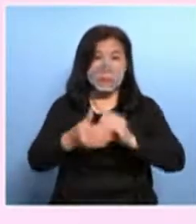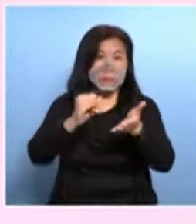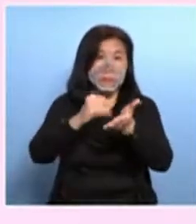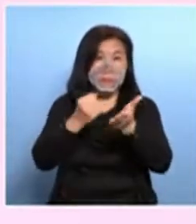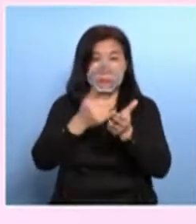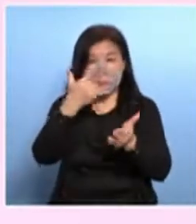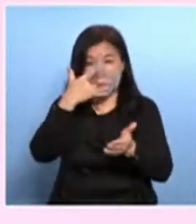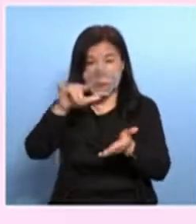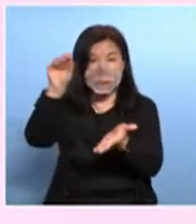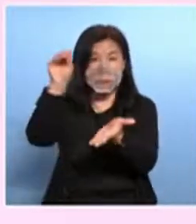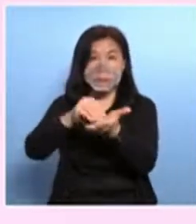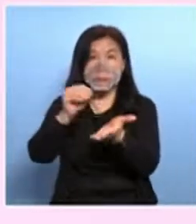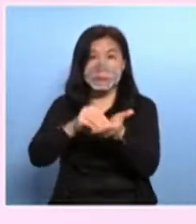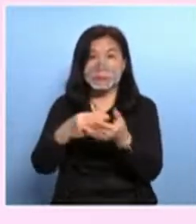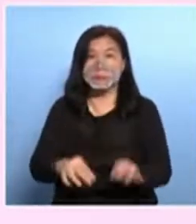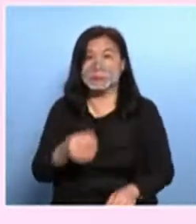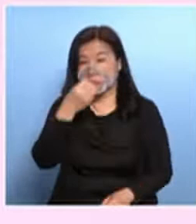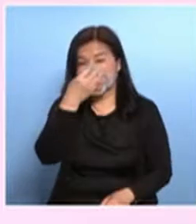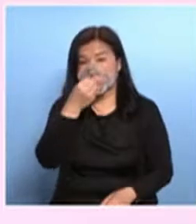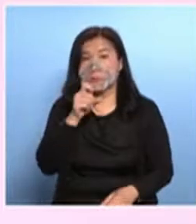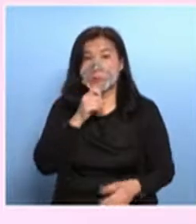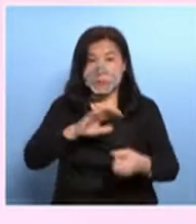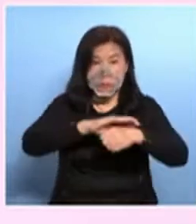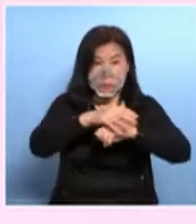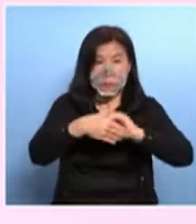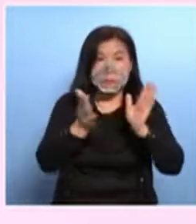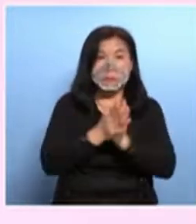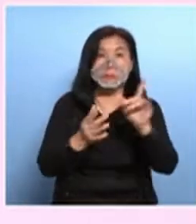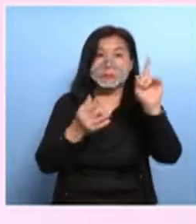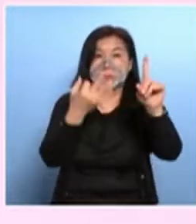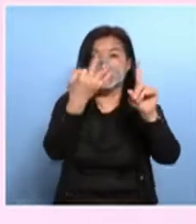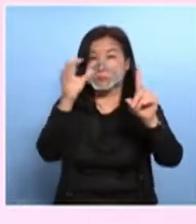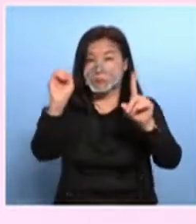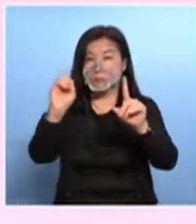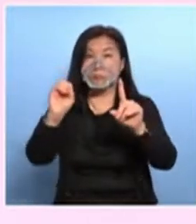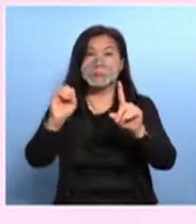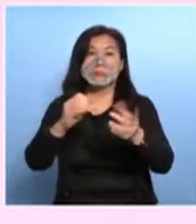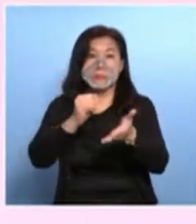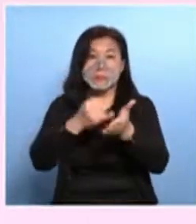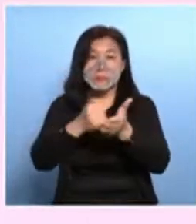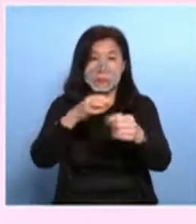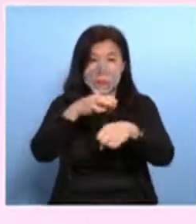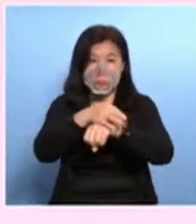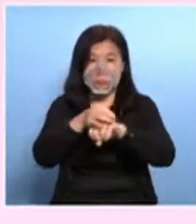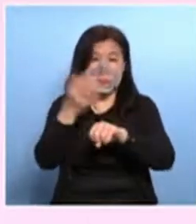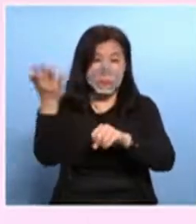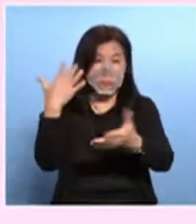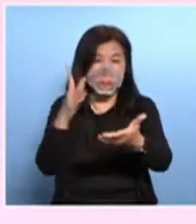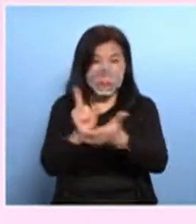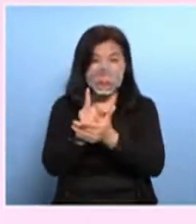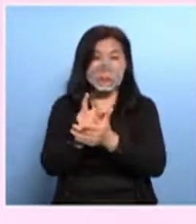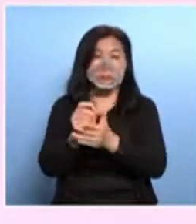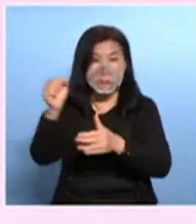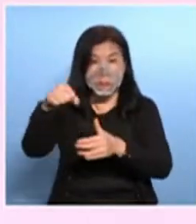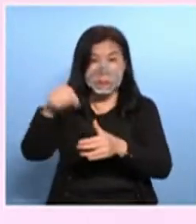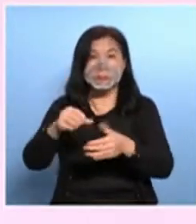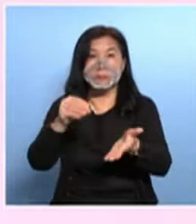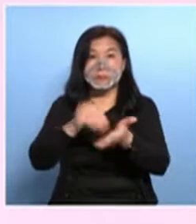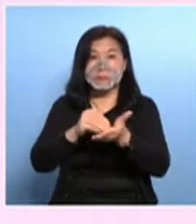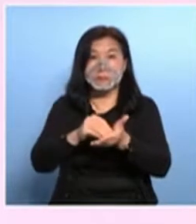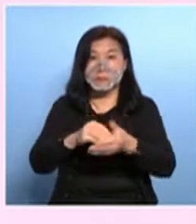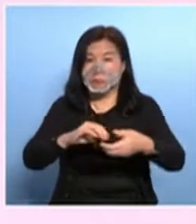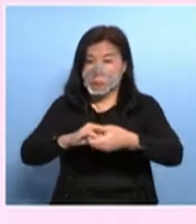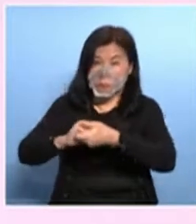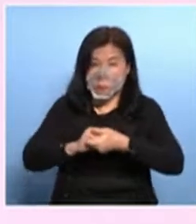proposals. New international tax standards. Last year, Hong Kong, together with more than 130 jurisdictions across the globe, pledged